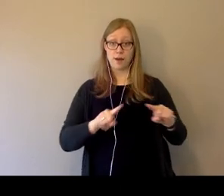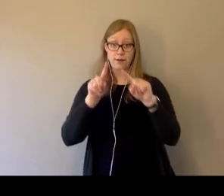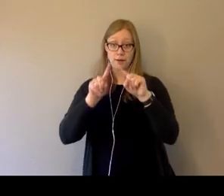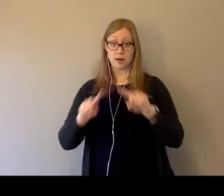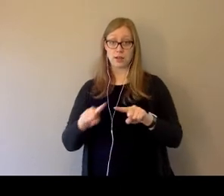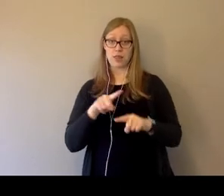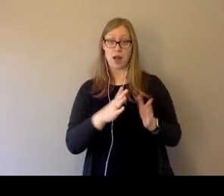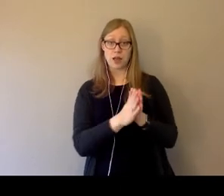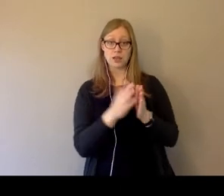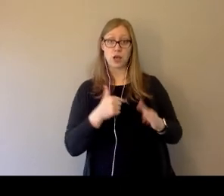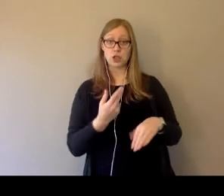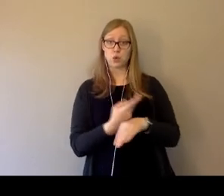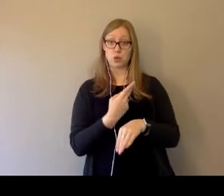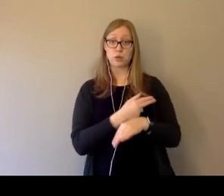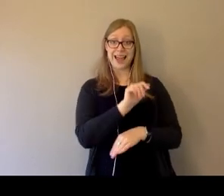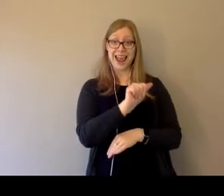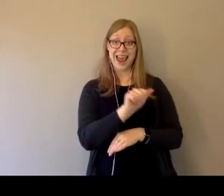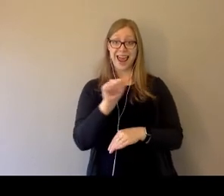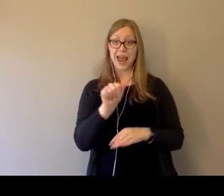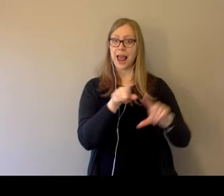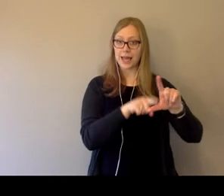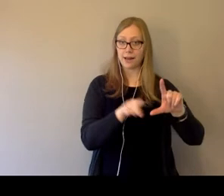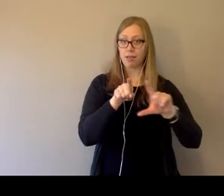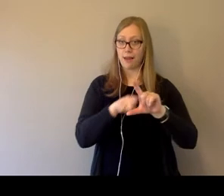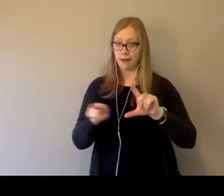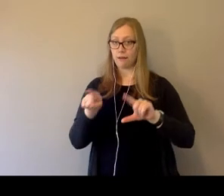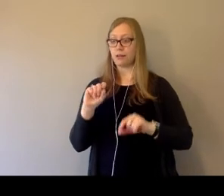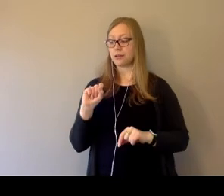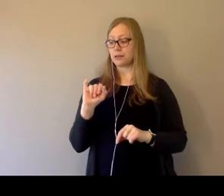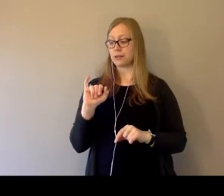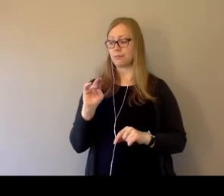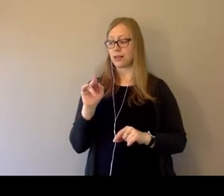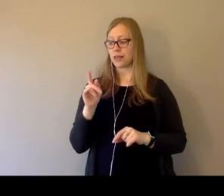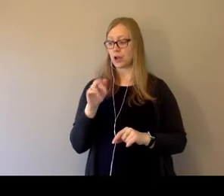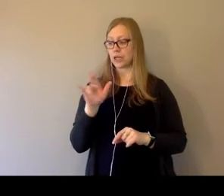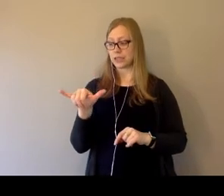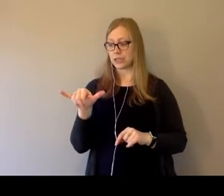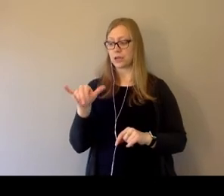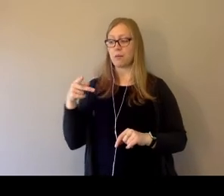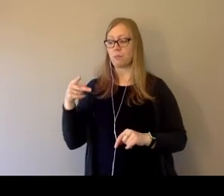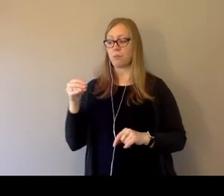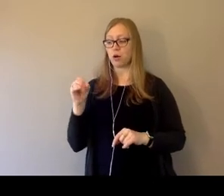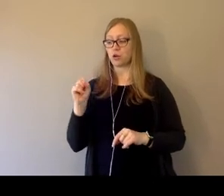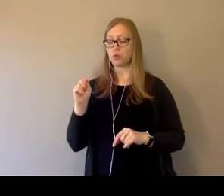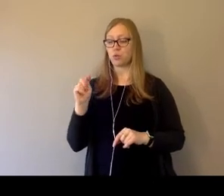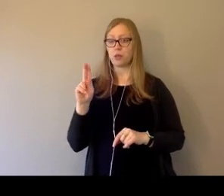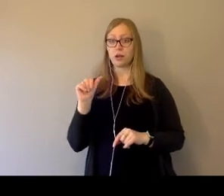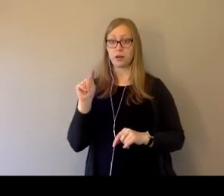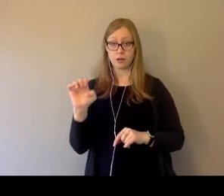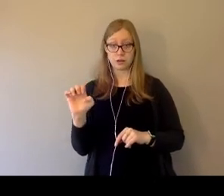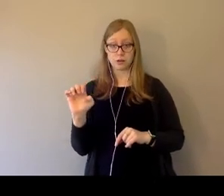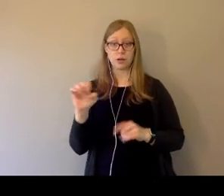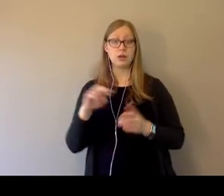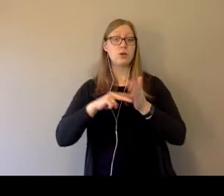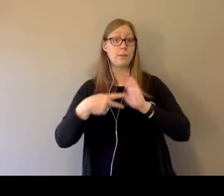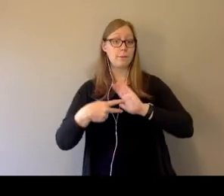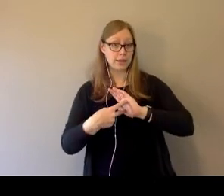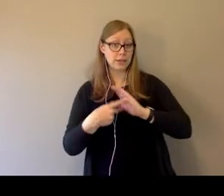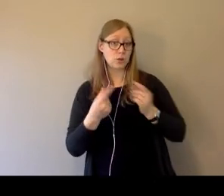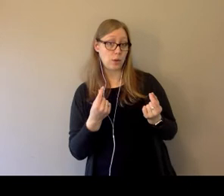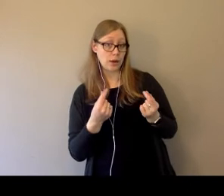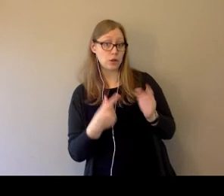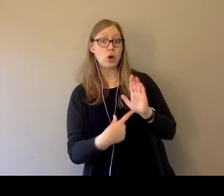postulate, angle-angle similarity, that these are similar triangles. So all I need to do is show that two angles in this